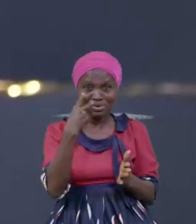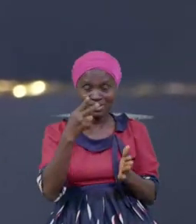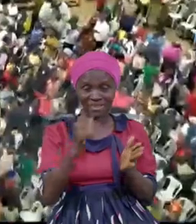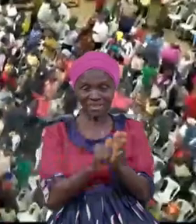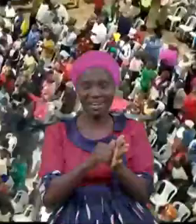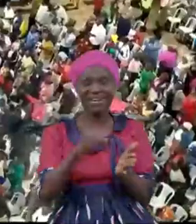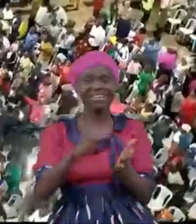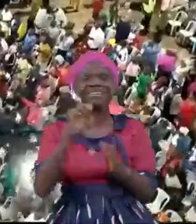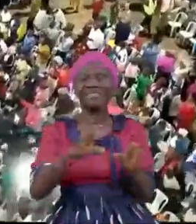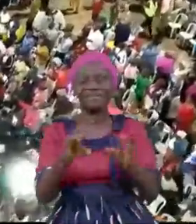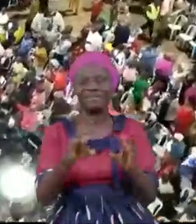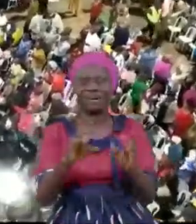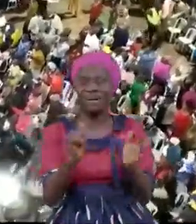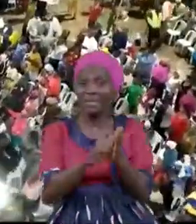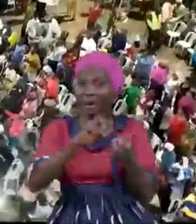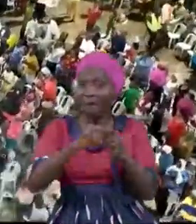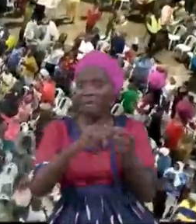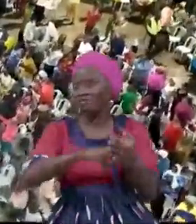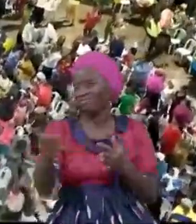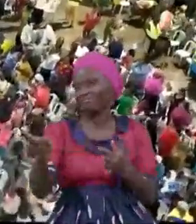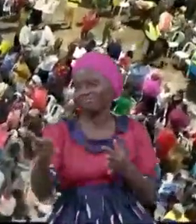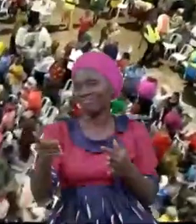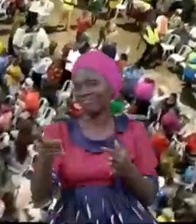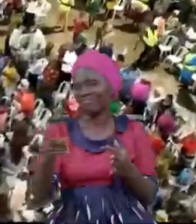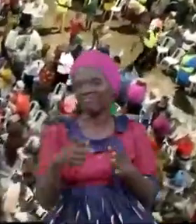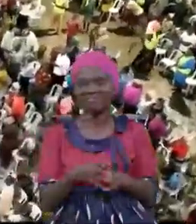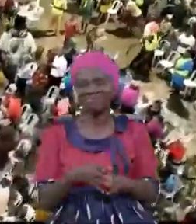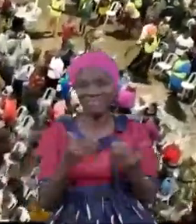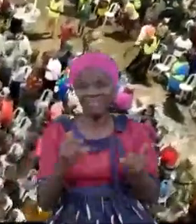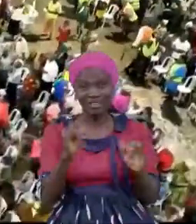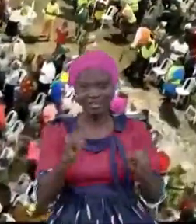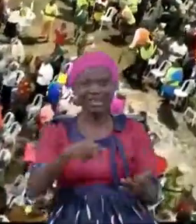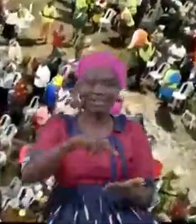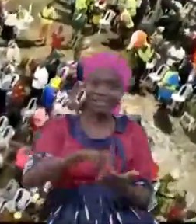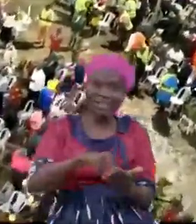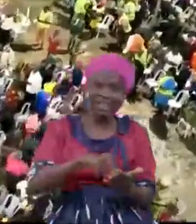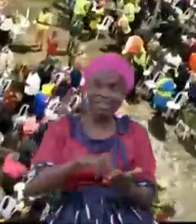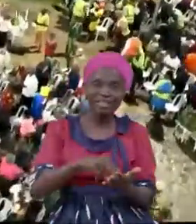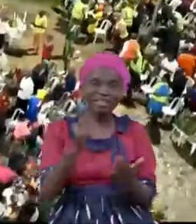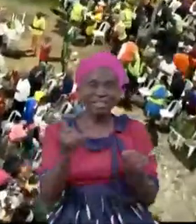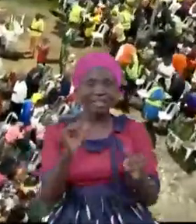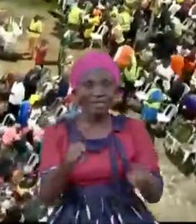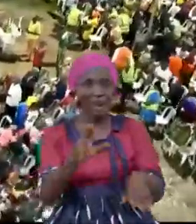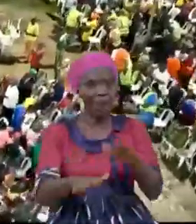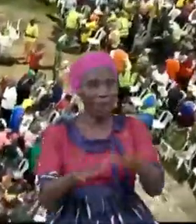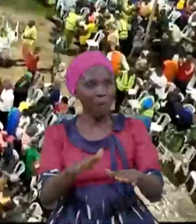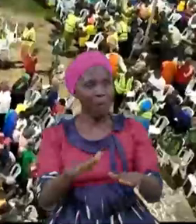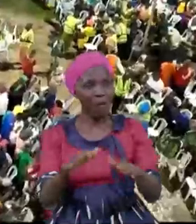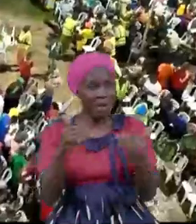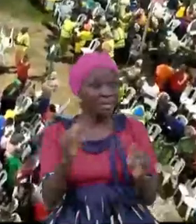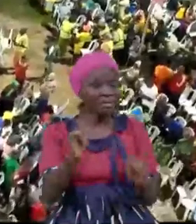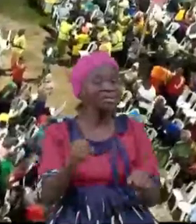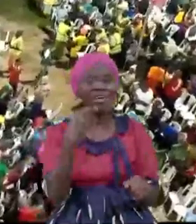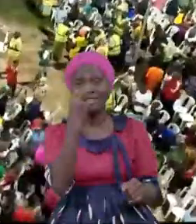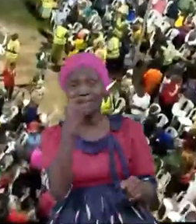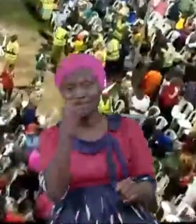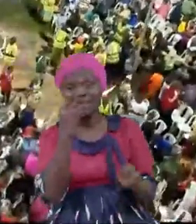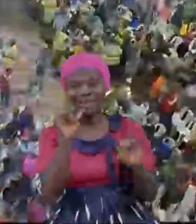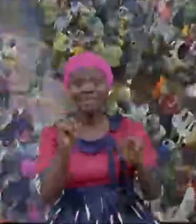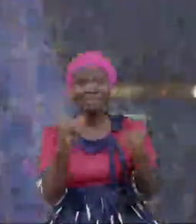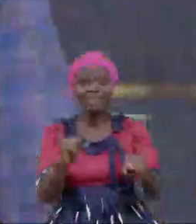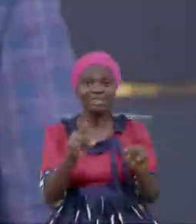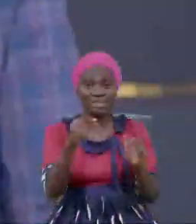gone. And now you couldn't stand. Now you can stand. You couldn't walk. Now you can walk. You couldn't see. Now you can see. You couldn't